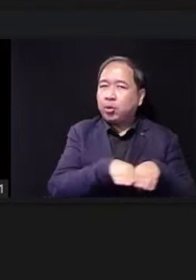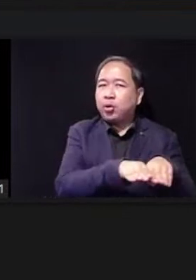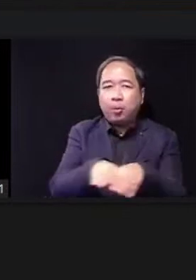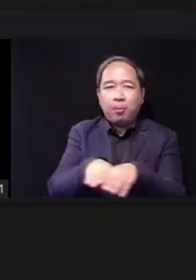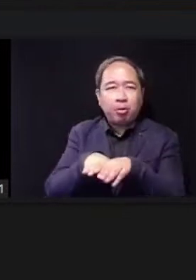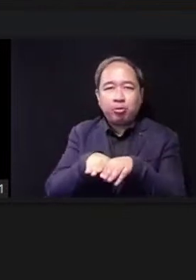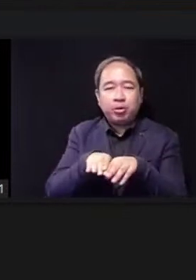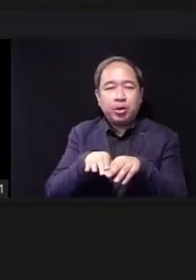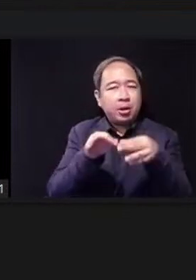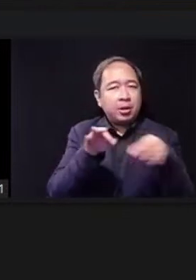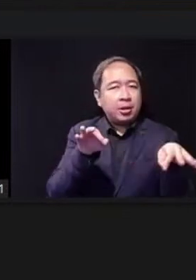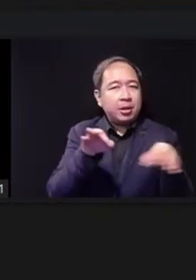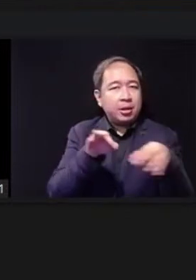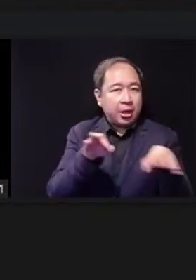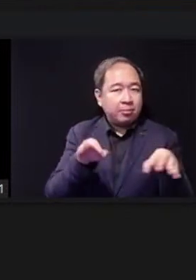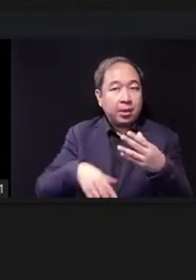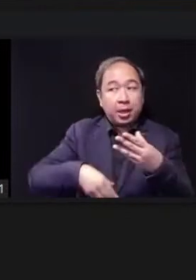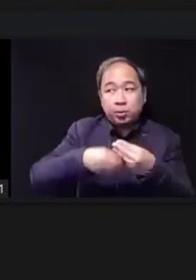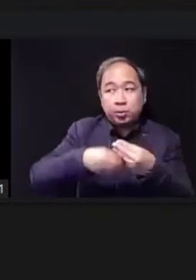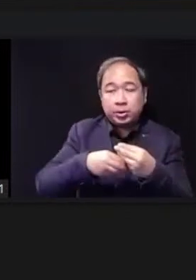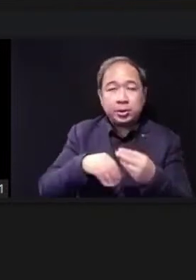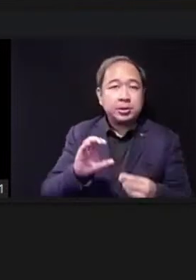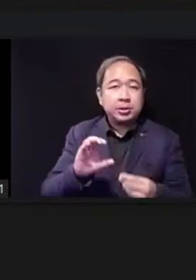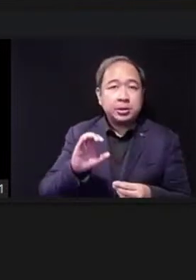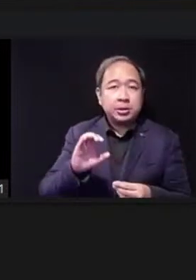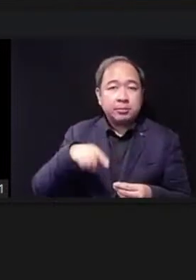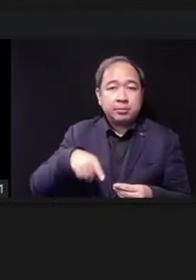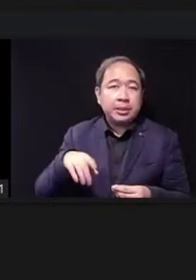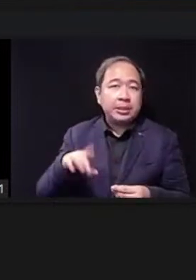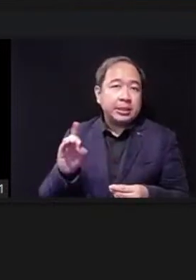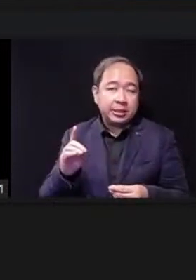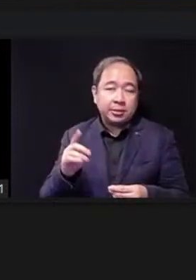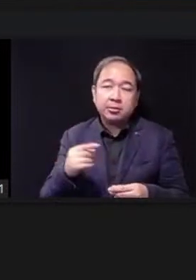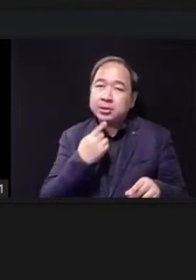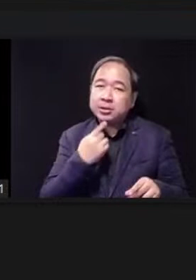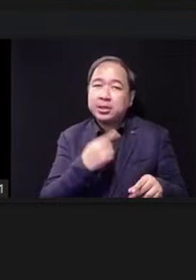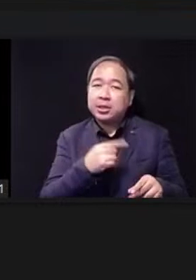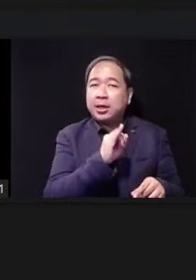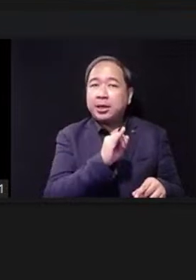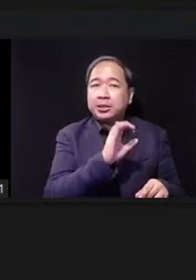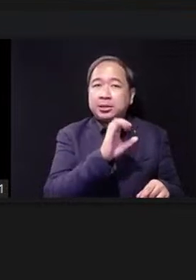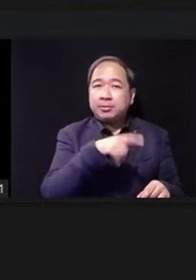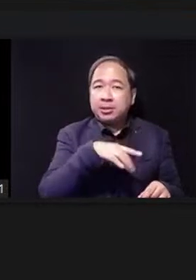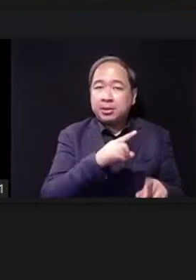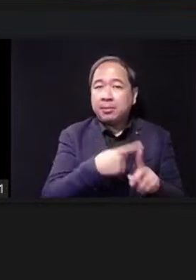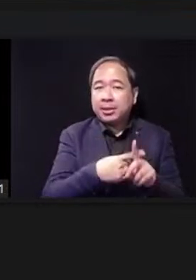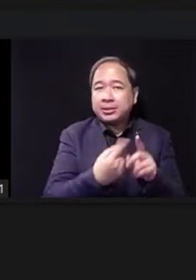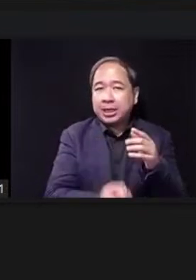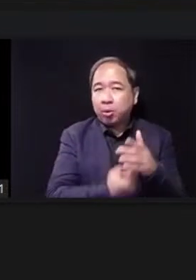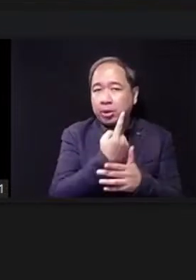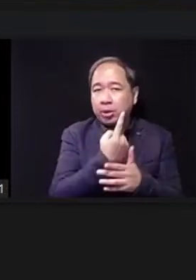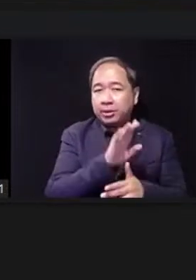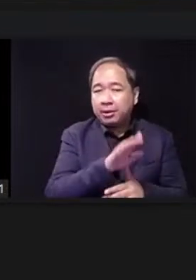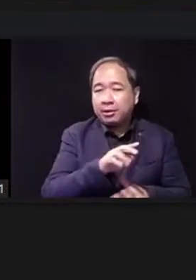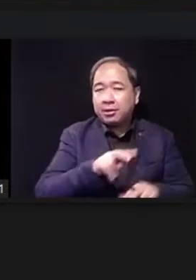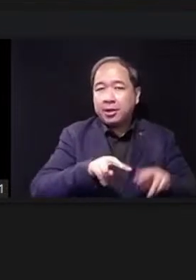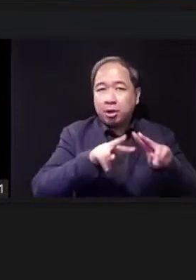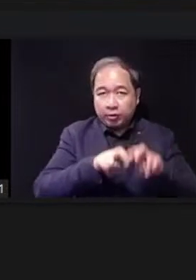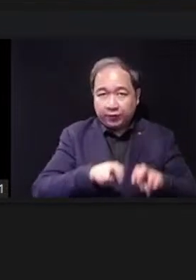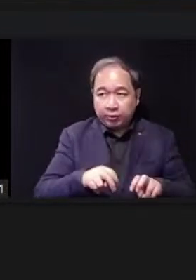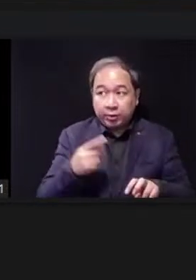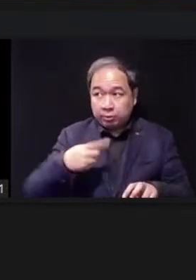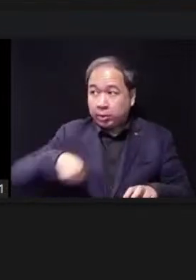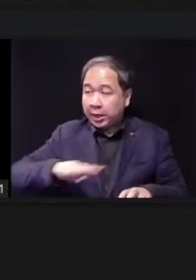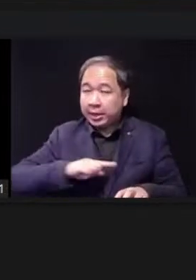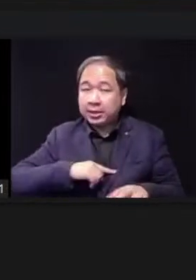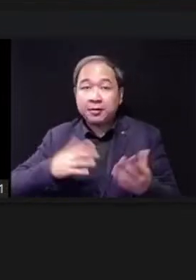including in the CPD itself. When we talk about the ICPD and the outcomes of its reviews, it is widely agreed in the